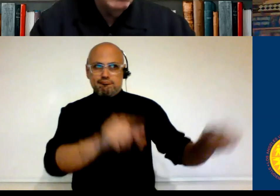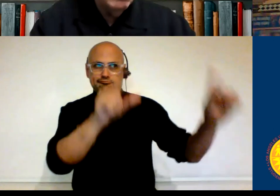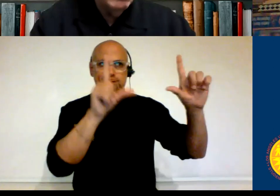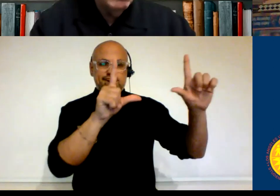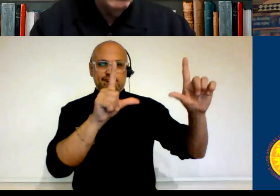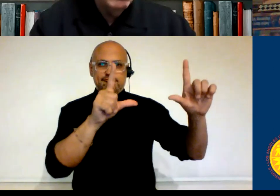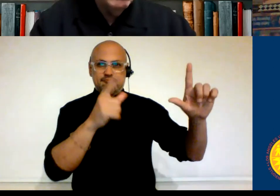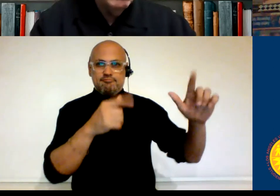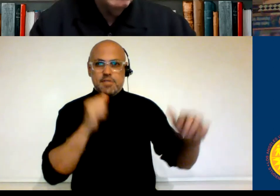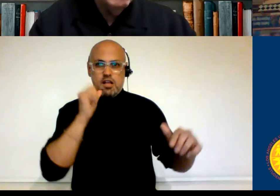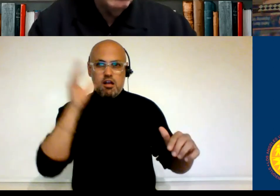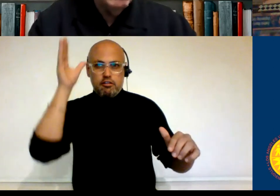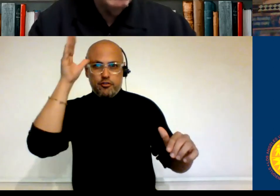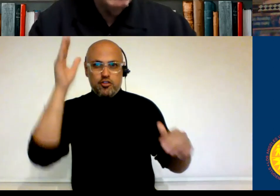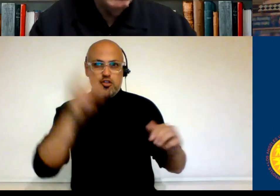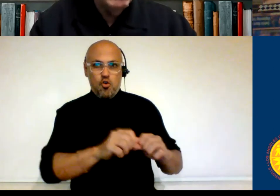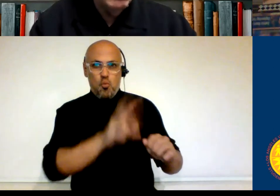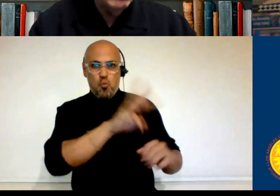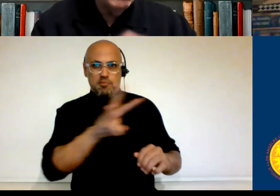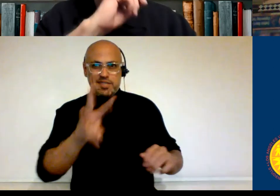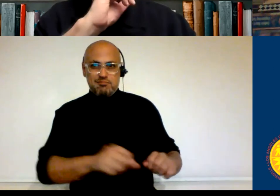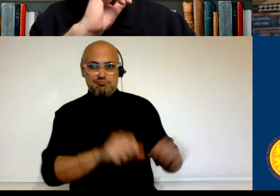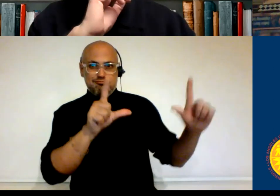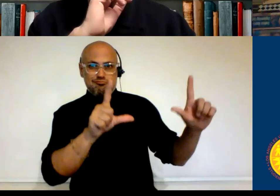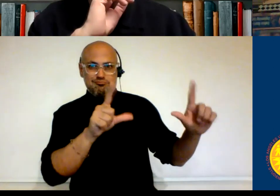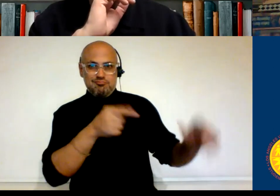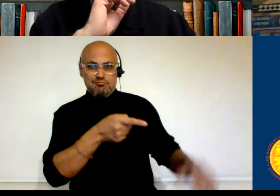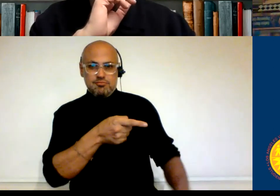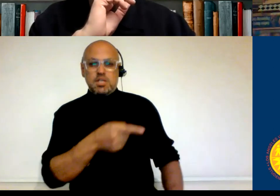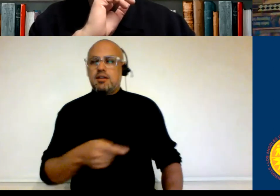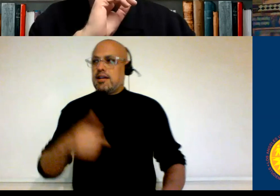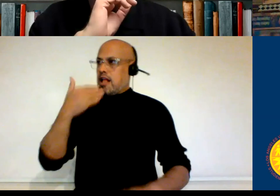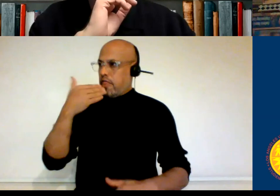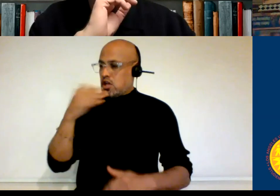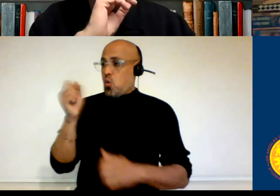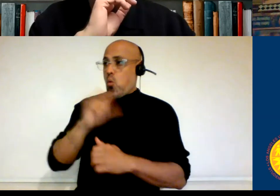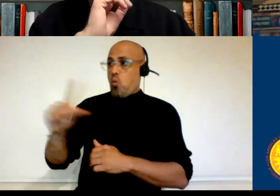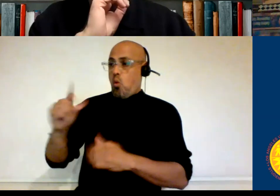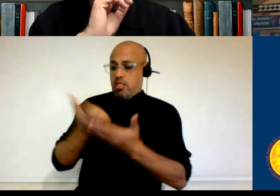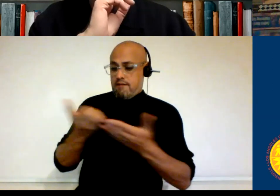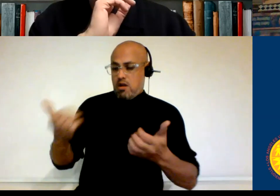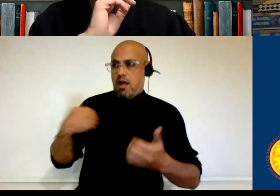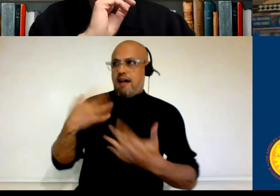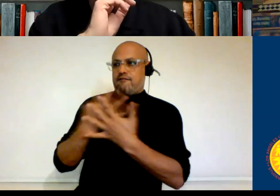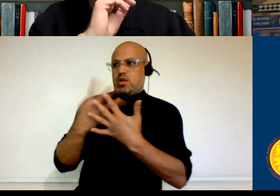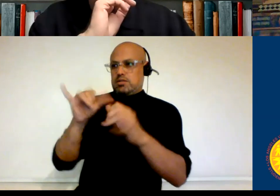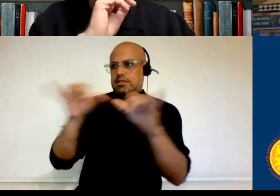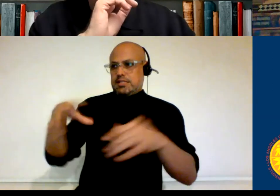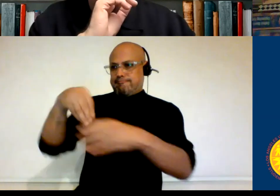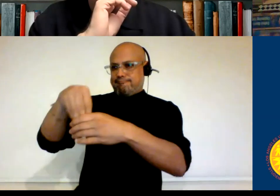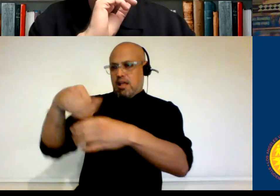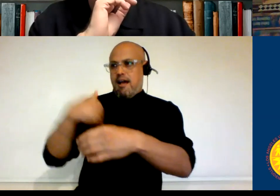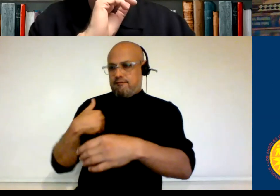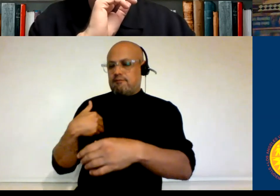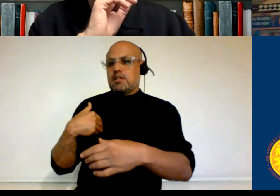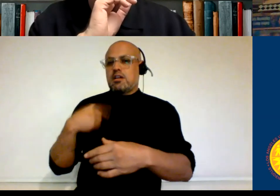websites? Sure, thank you. So all of our devices, they have filtering system built in.